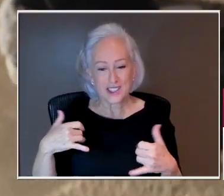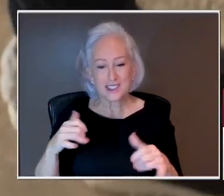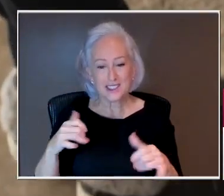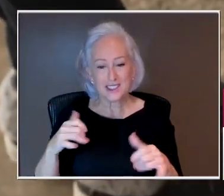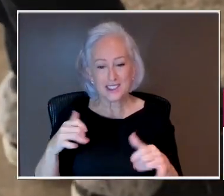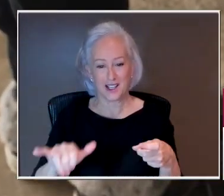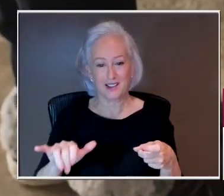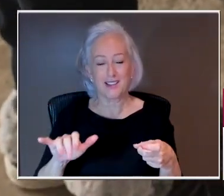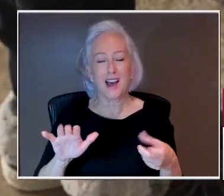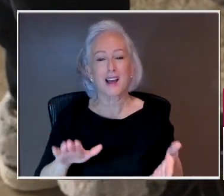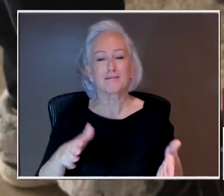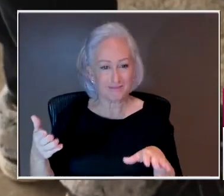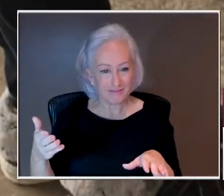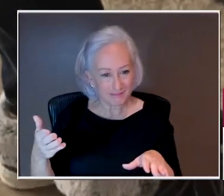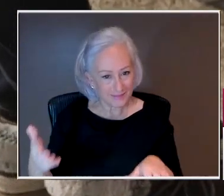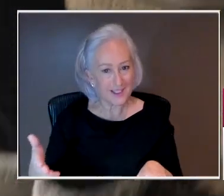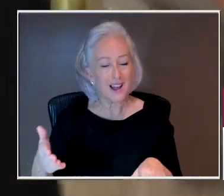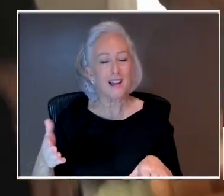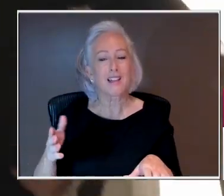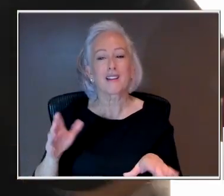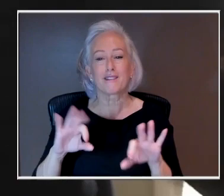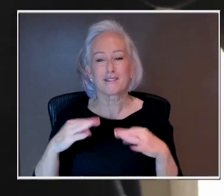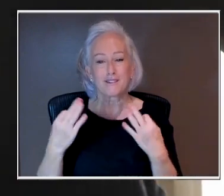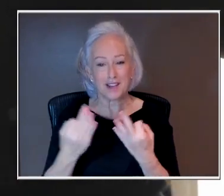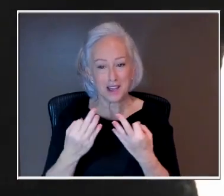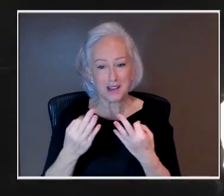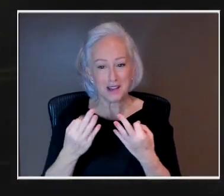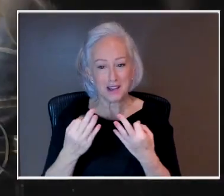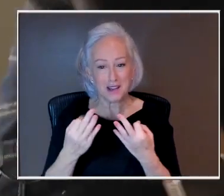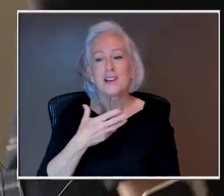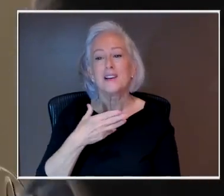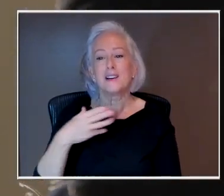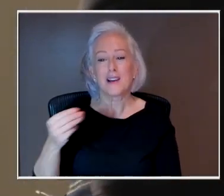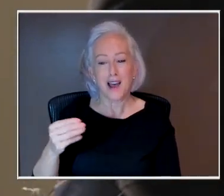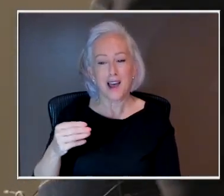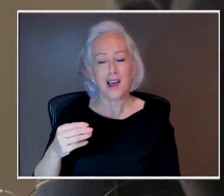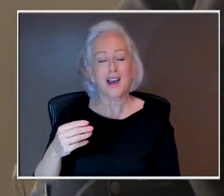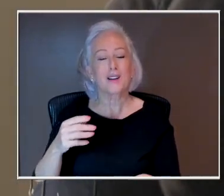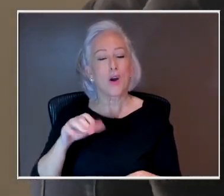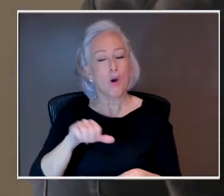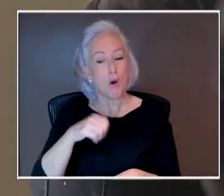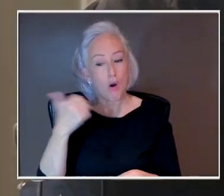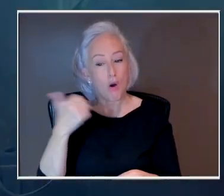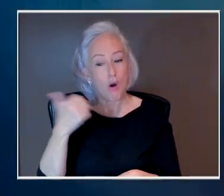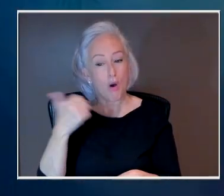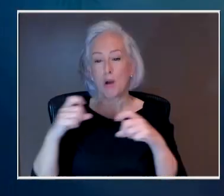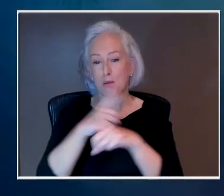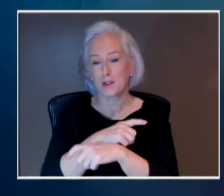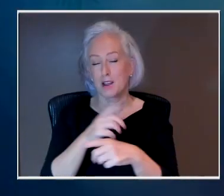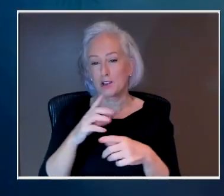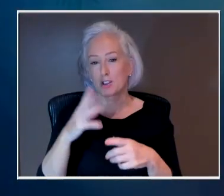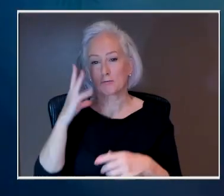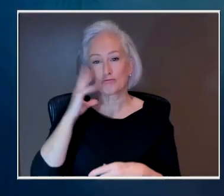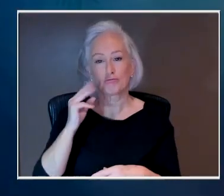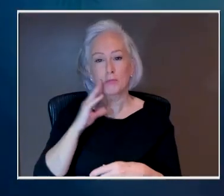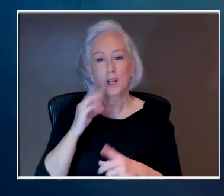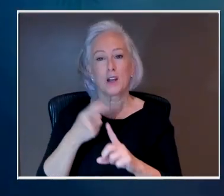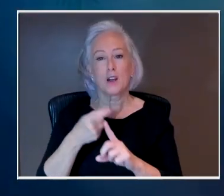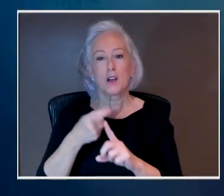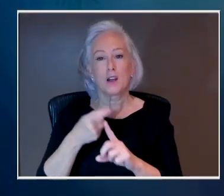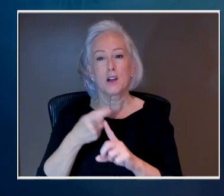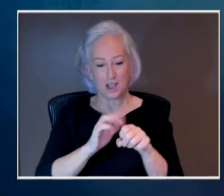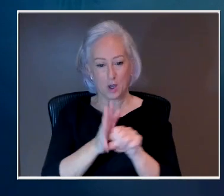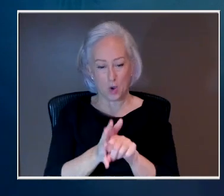potentially deadly cardiovascular complications that COVID also brought to Michelle's life. And speaking of the heart